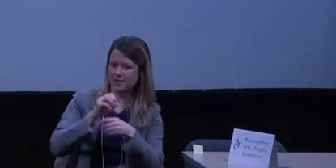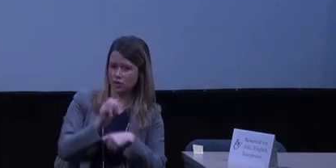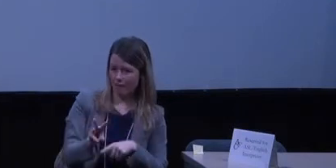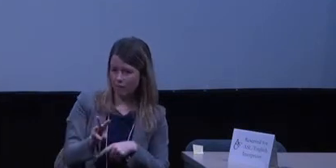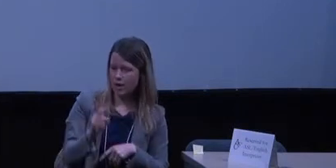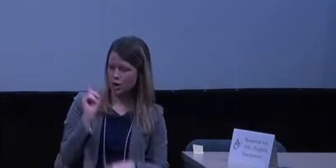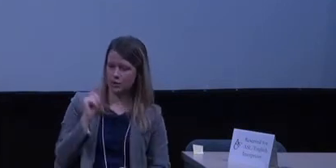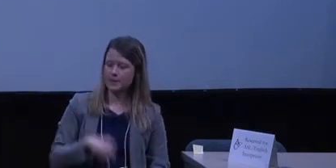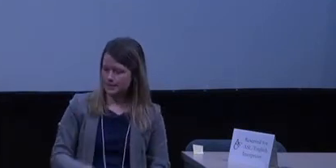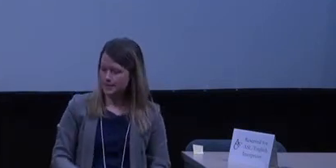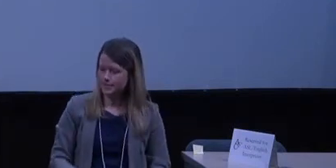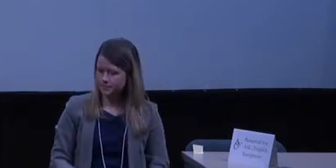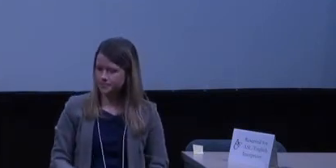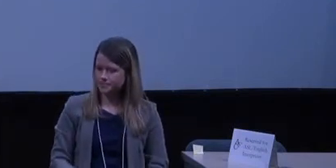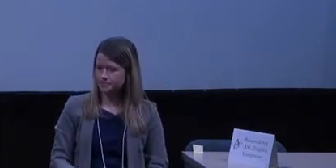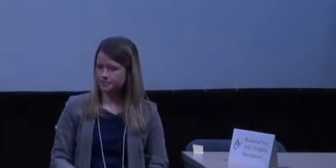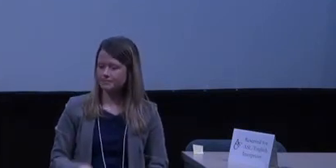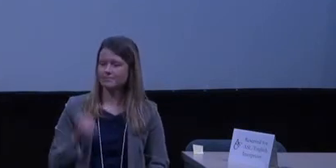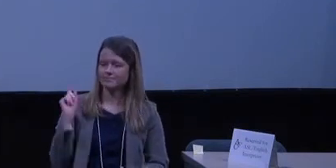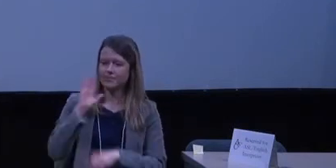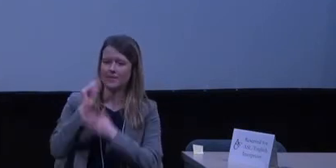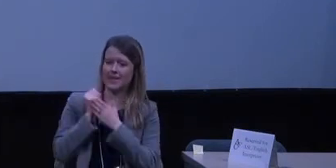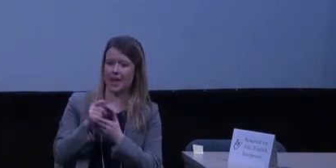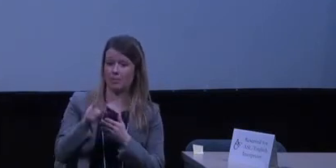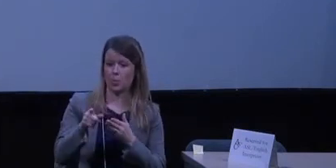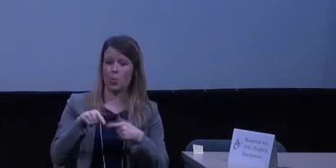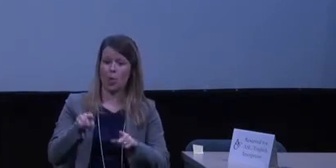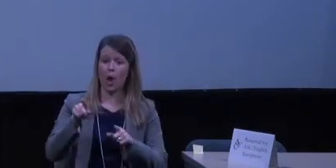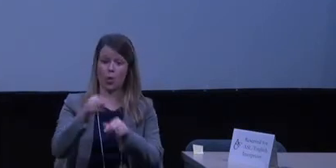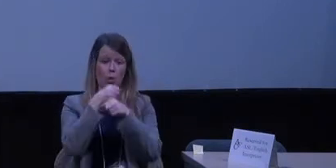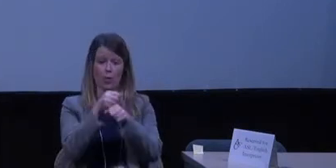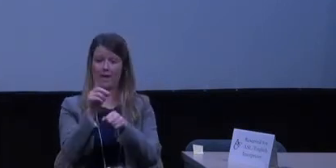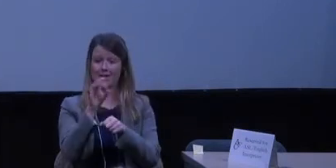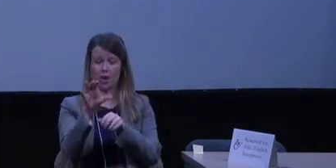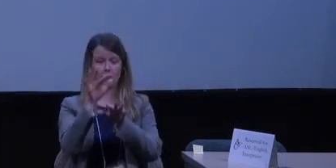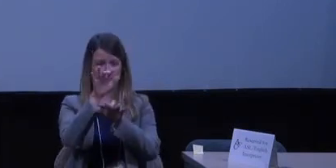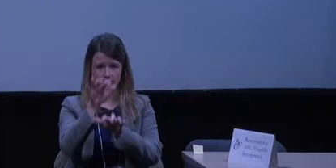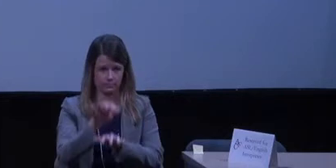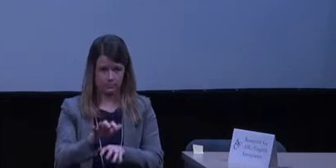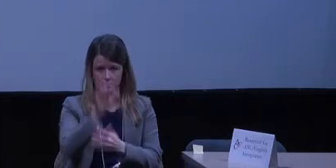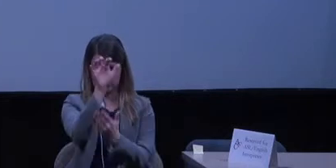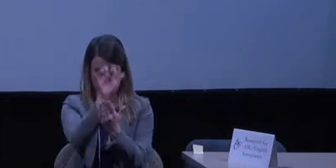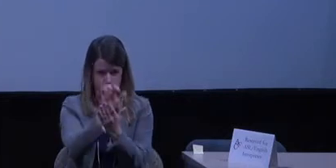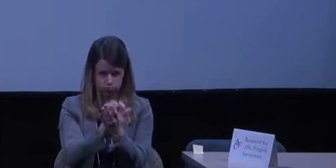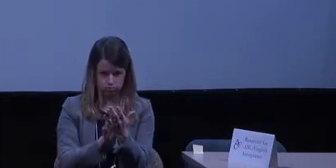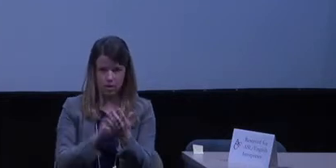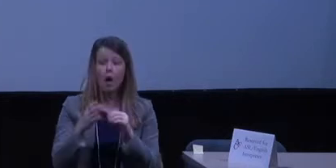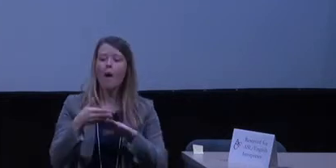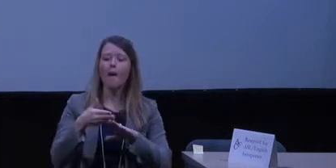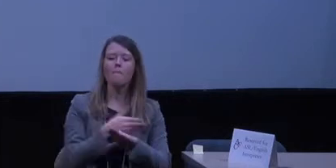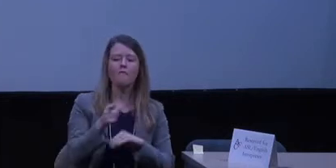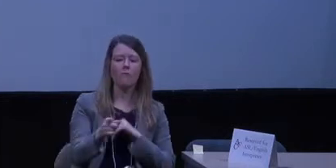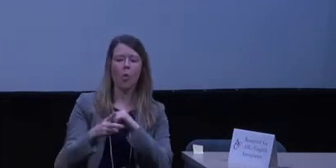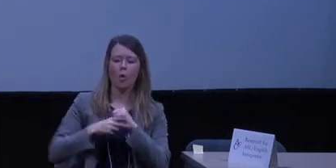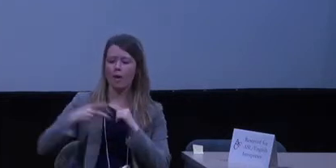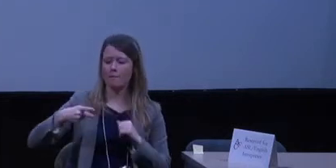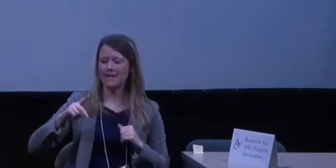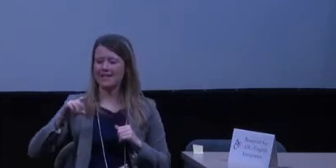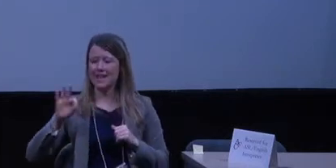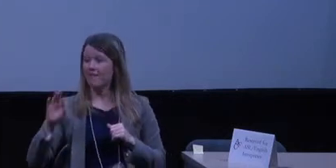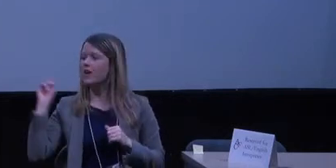making sure that when you are creating your documents, before you save them to PDF, that it is